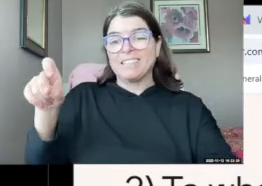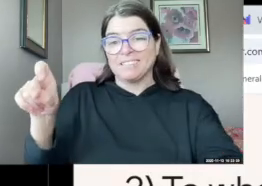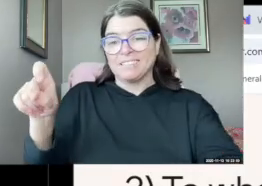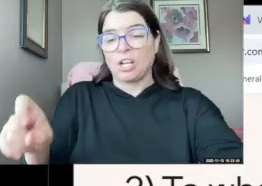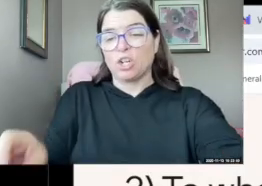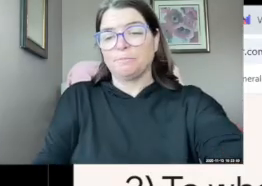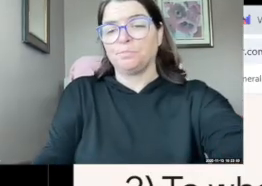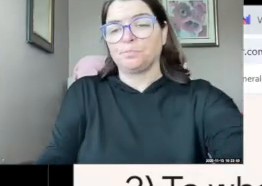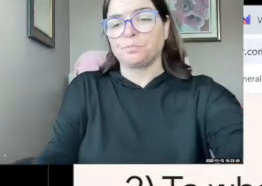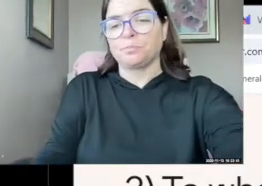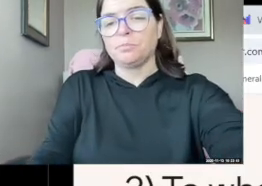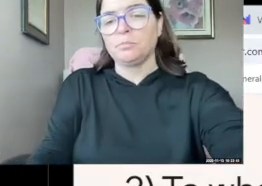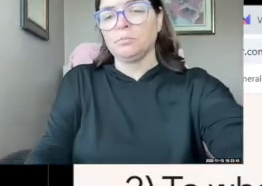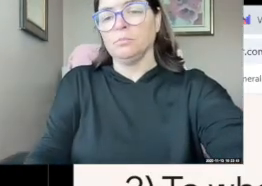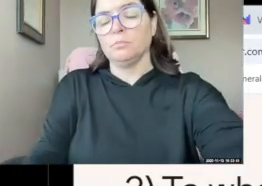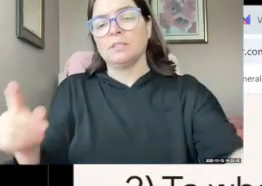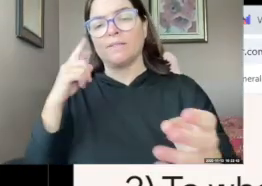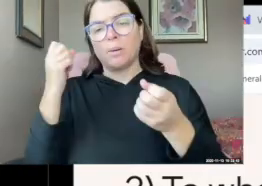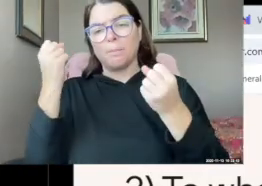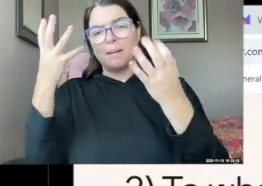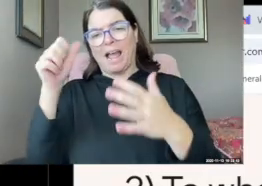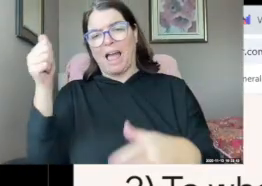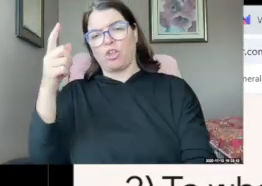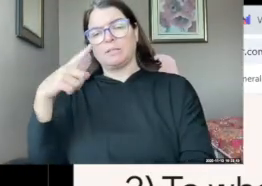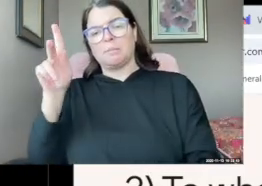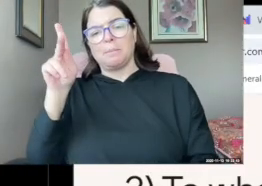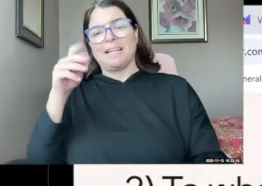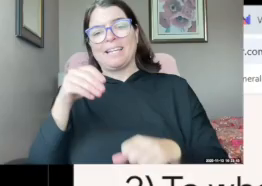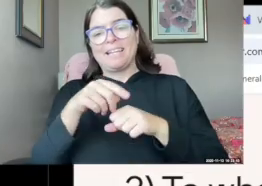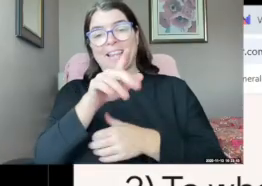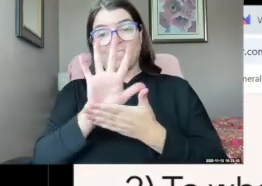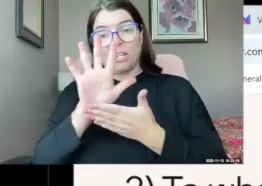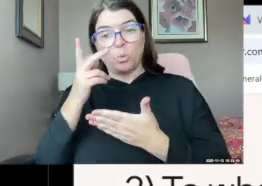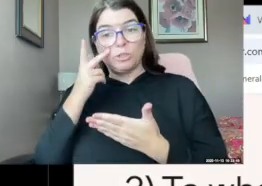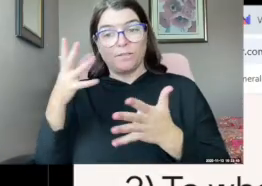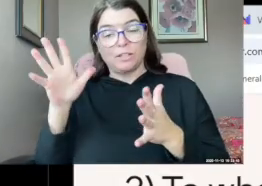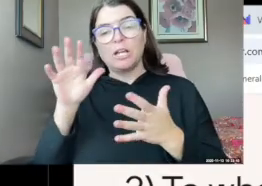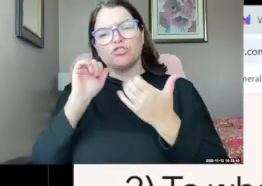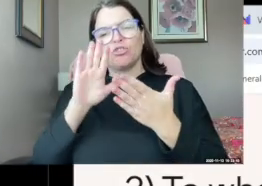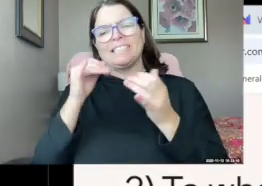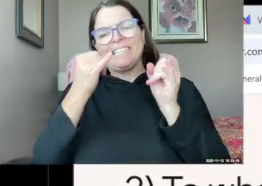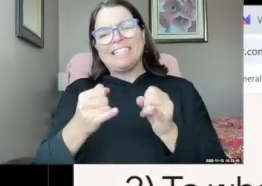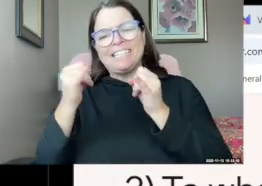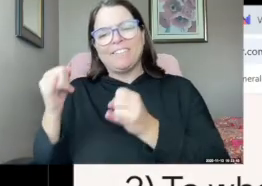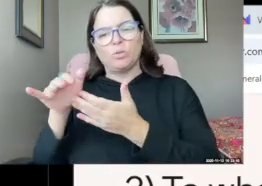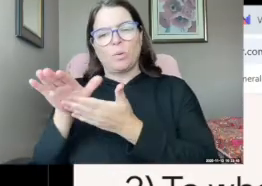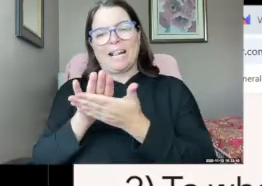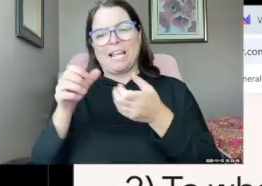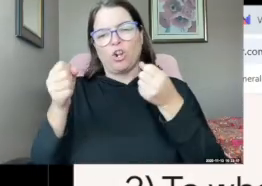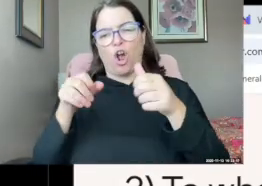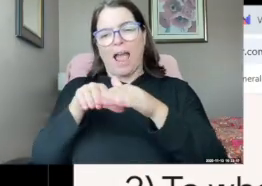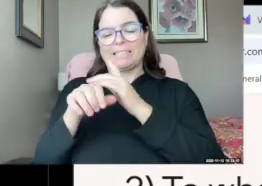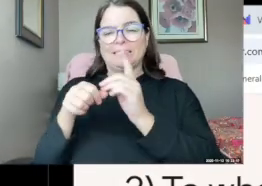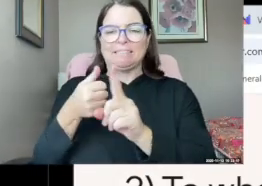may still be a practical necessity, but for many others, and we heard from in the video as well, addressing individual clean